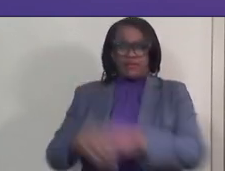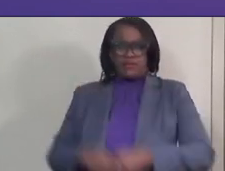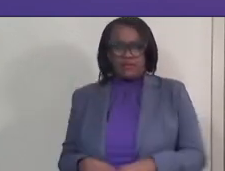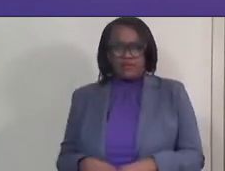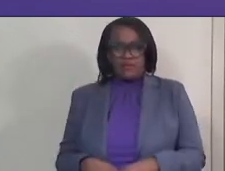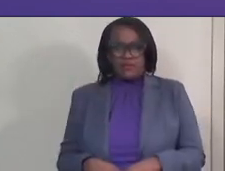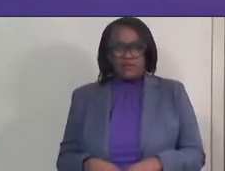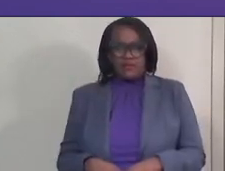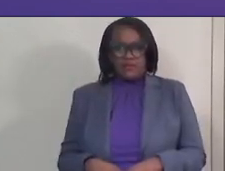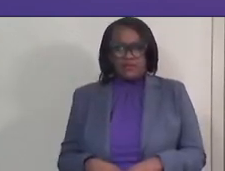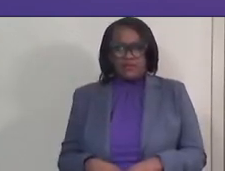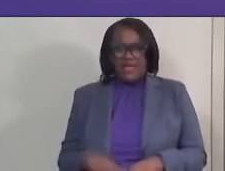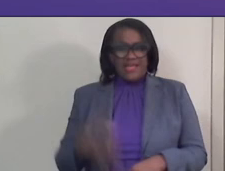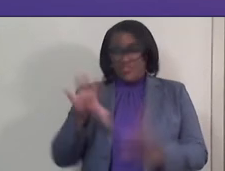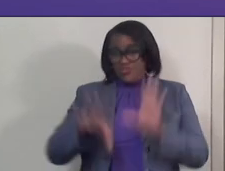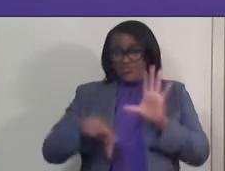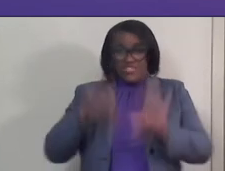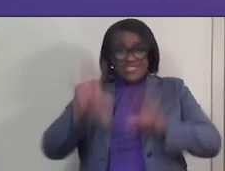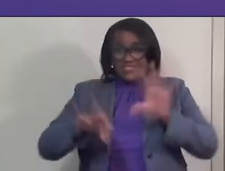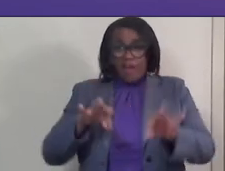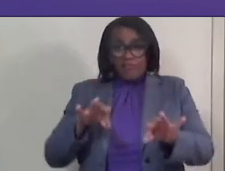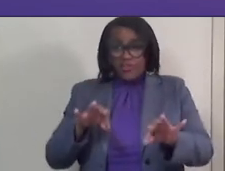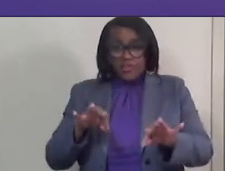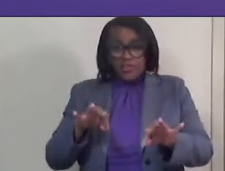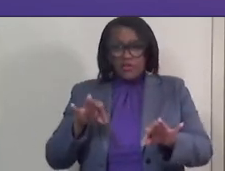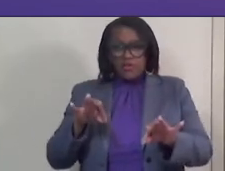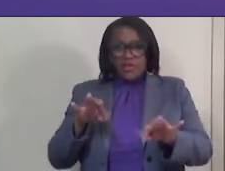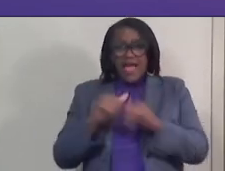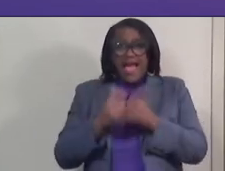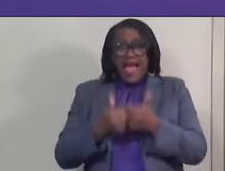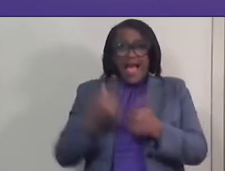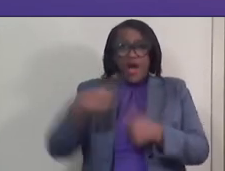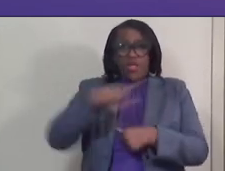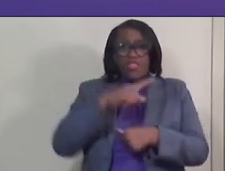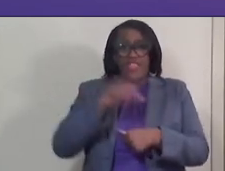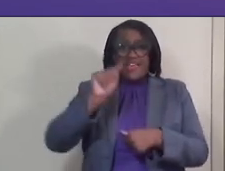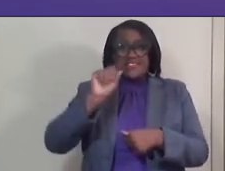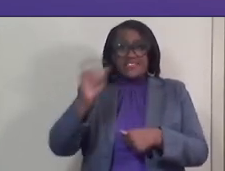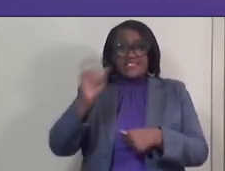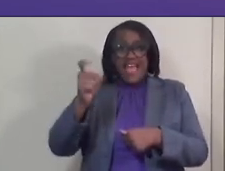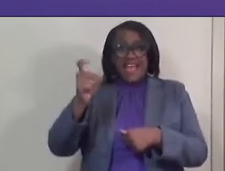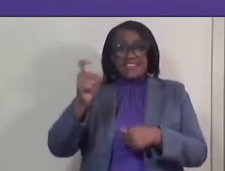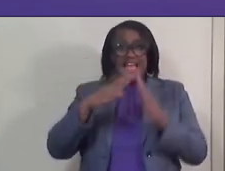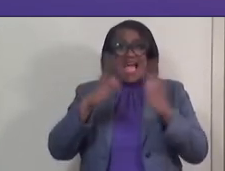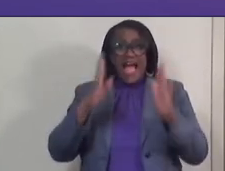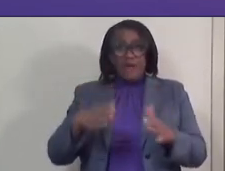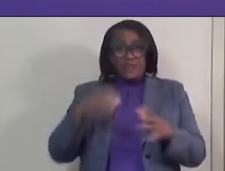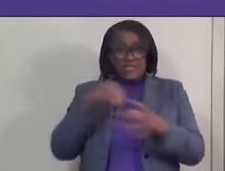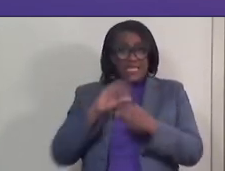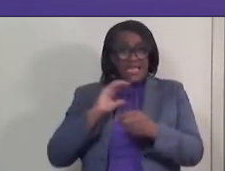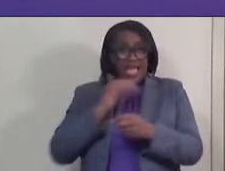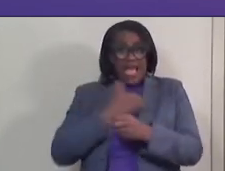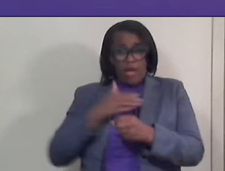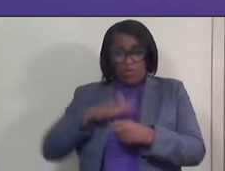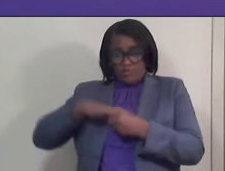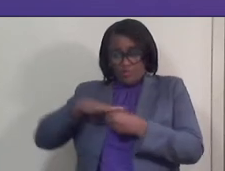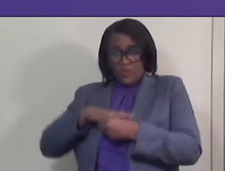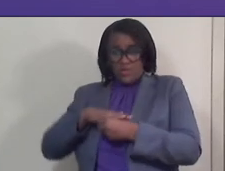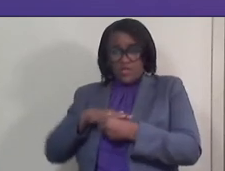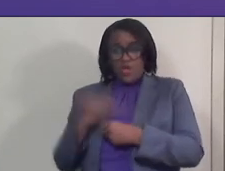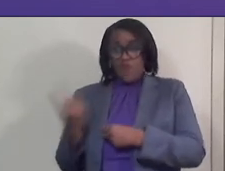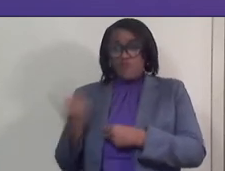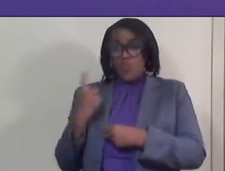and discovered that how they tax houses in our neighborhood for one property would